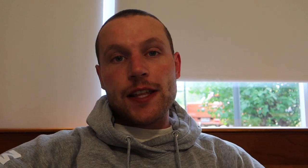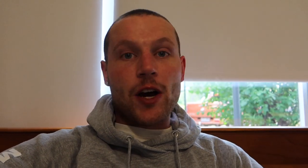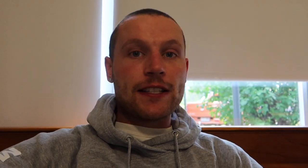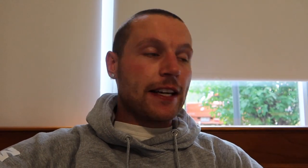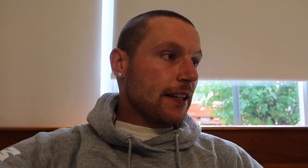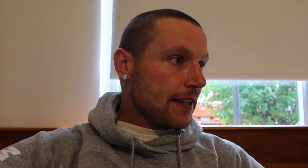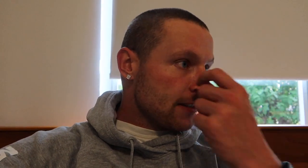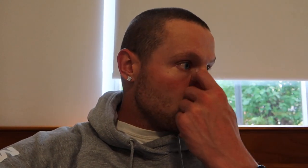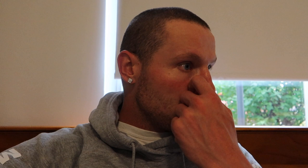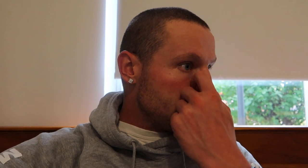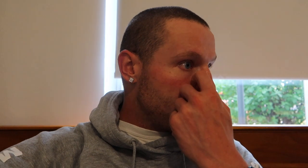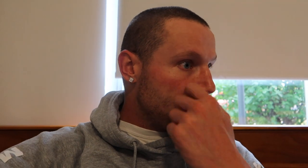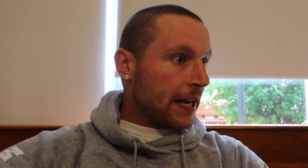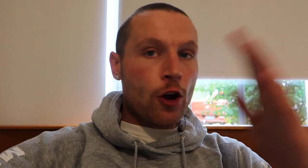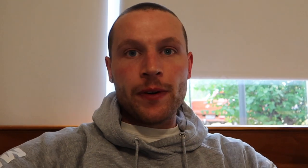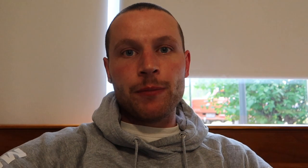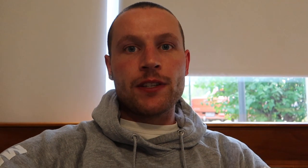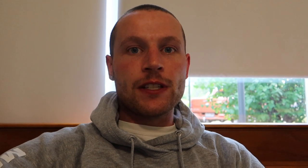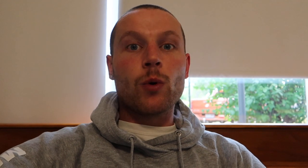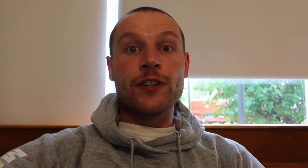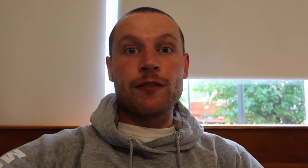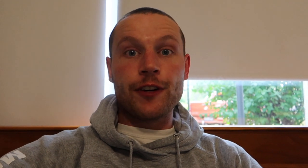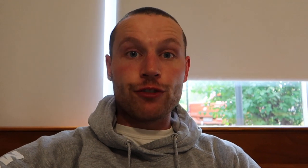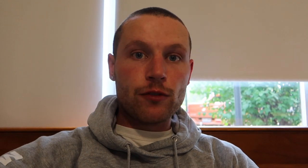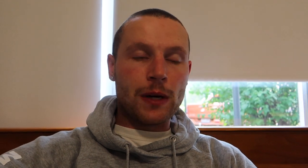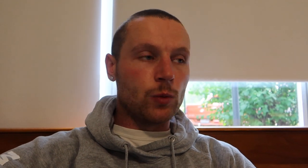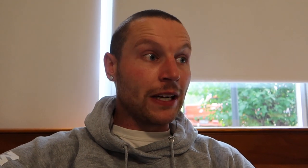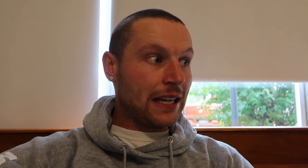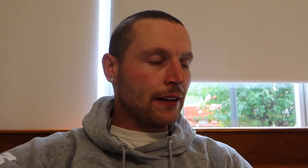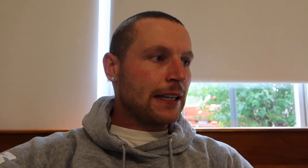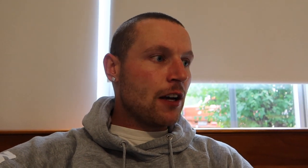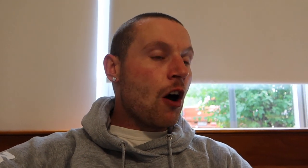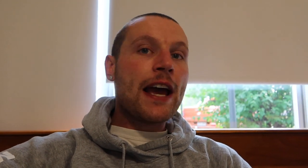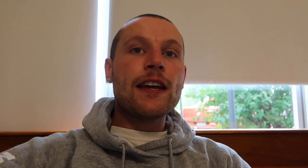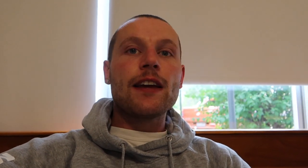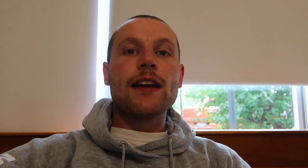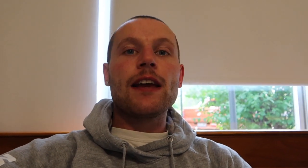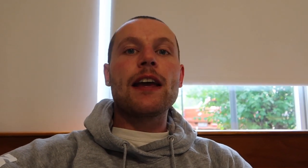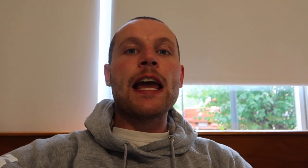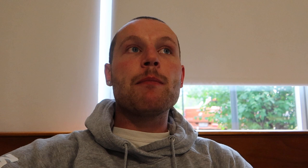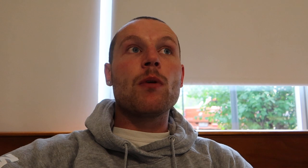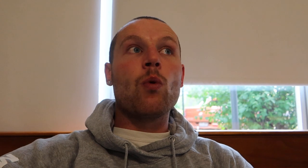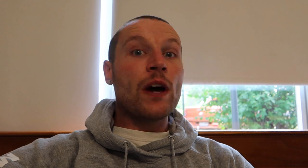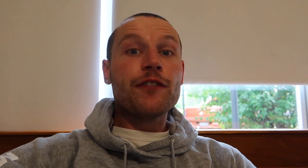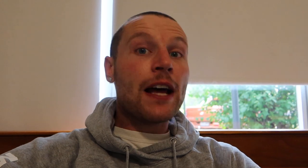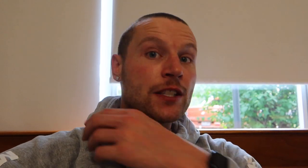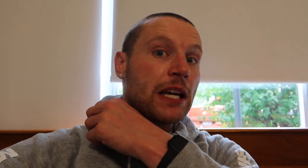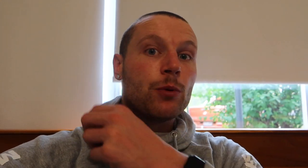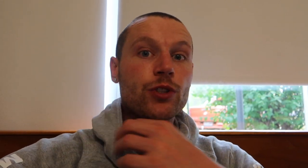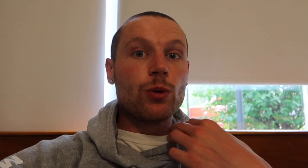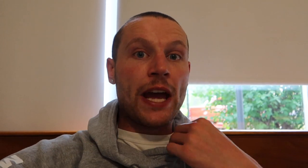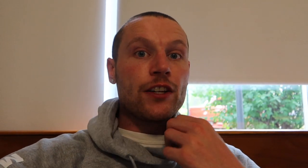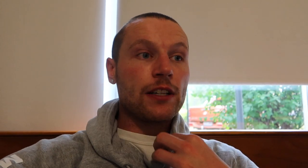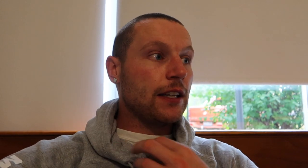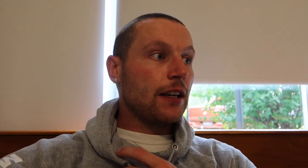trusted that there were isolated cases in Auckland, and they opened up this quarantine-free travel bubble again. I am one of the last